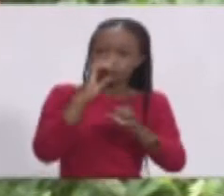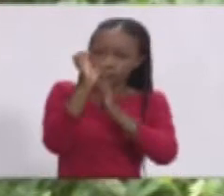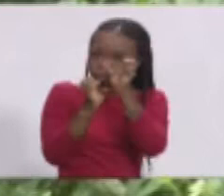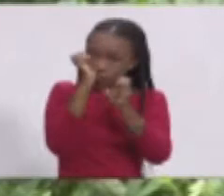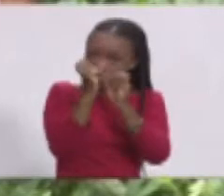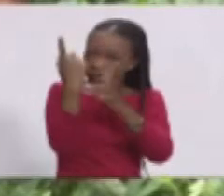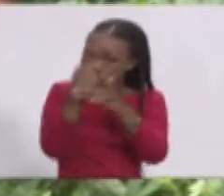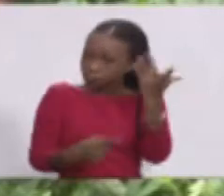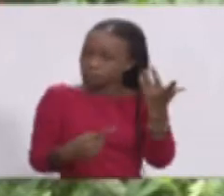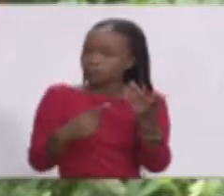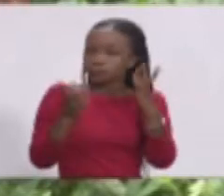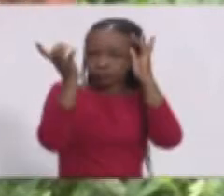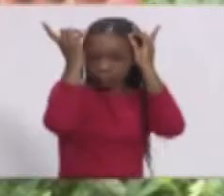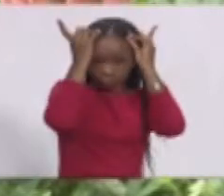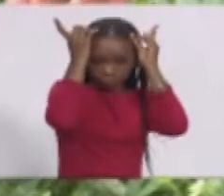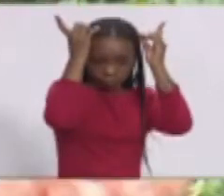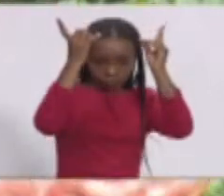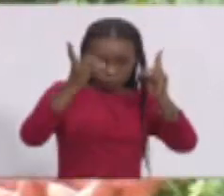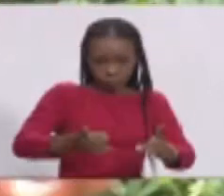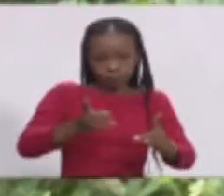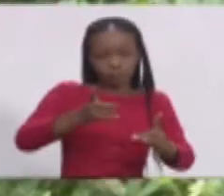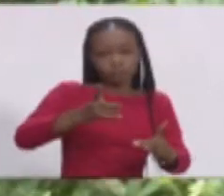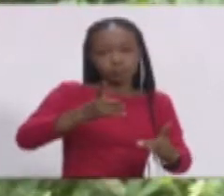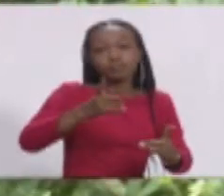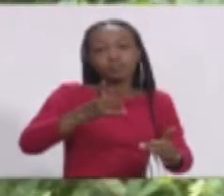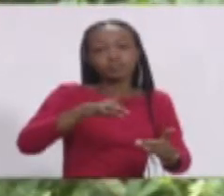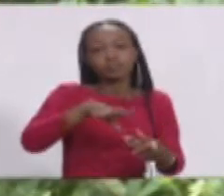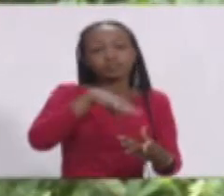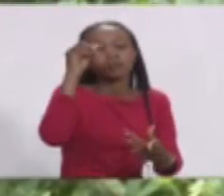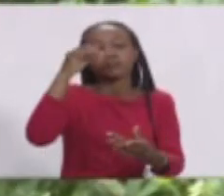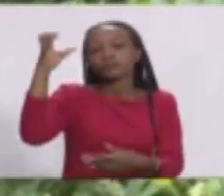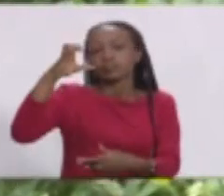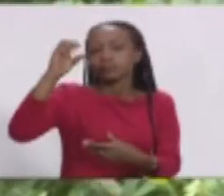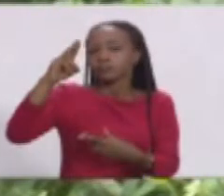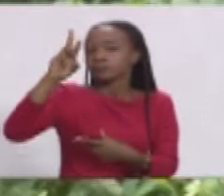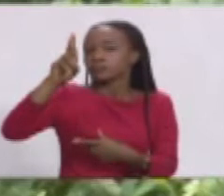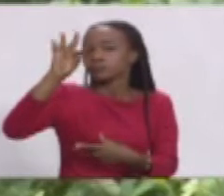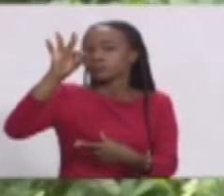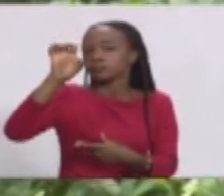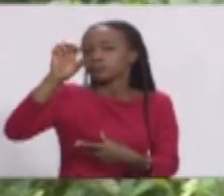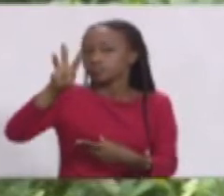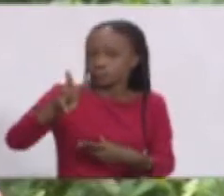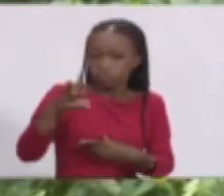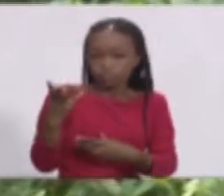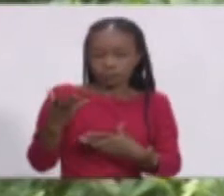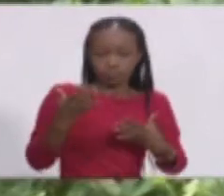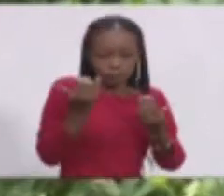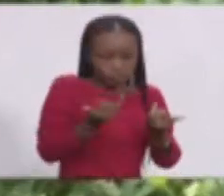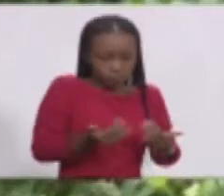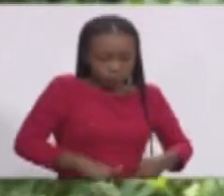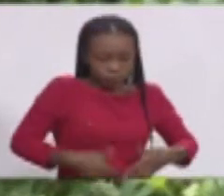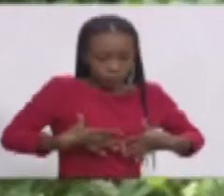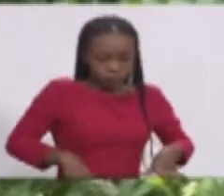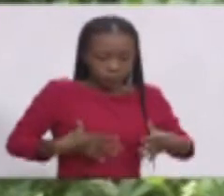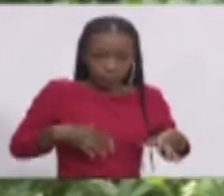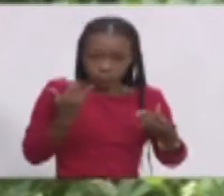what informed the decision to check a curfew. And you were saying that there has been shown that a lot of young people especially who are